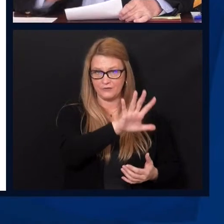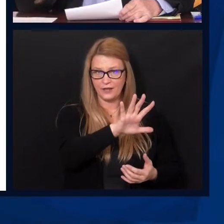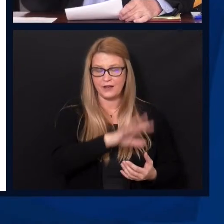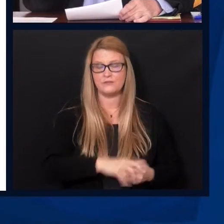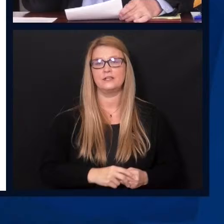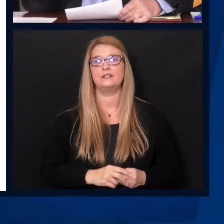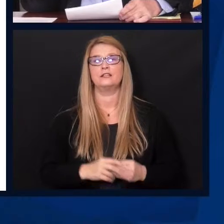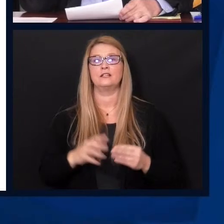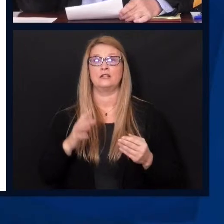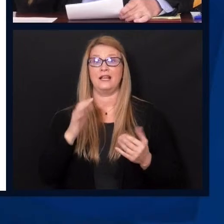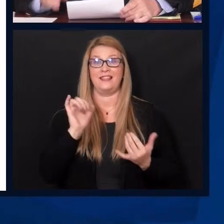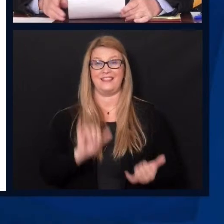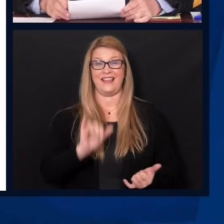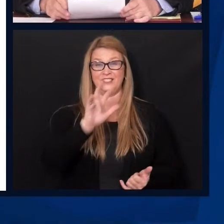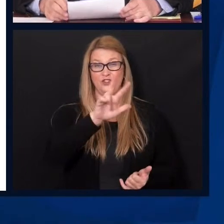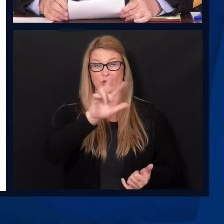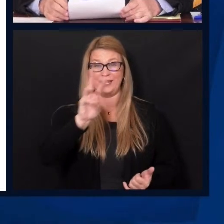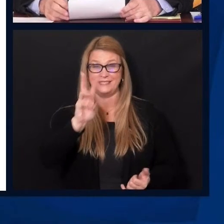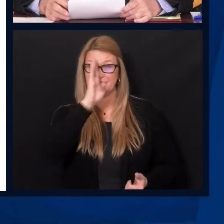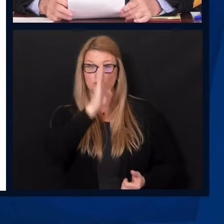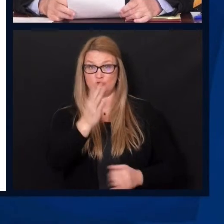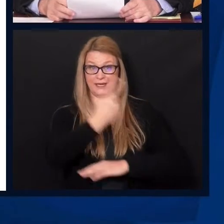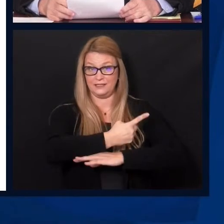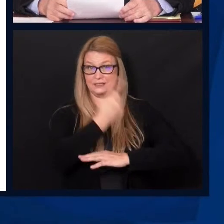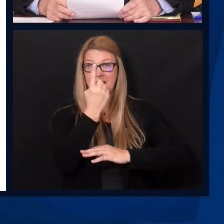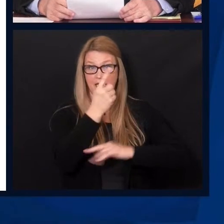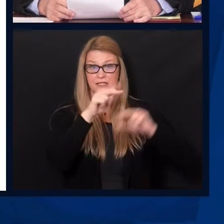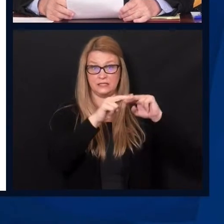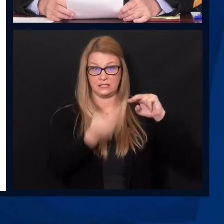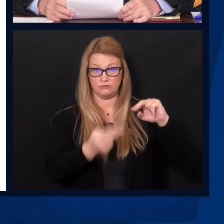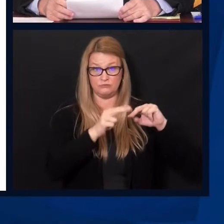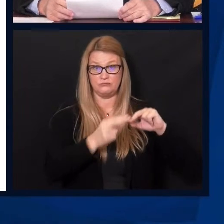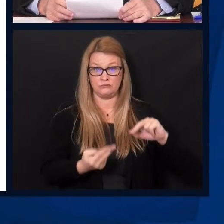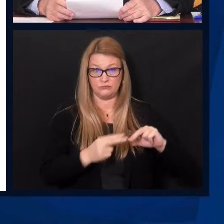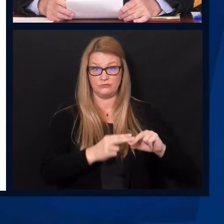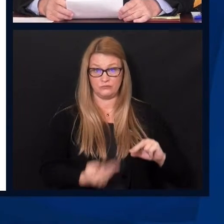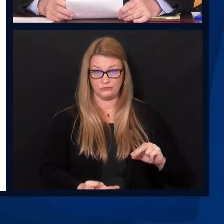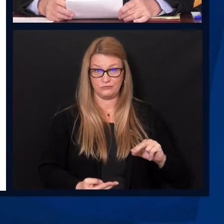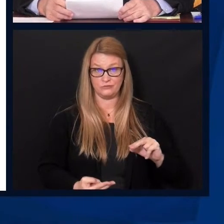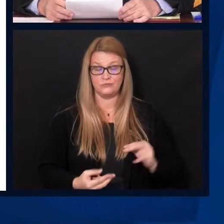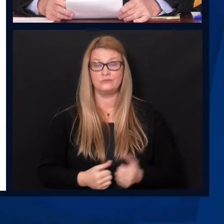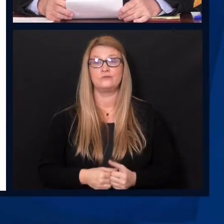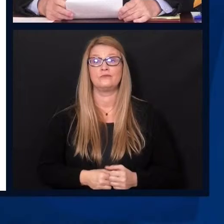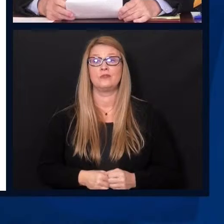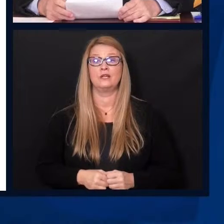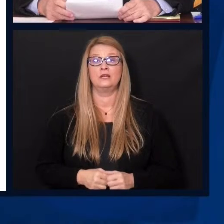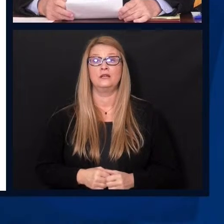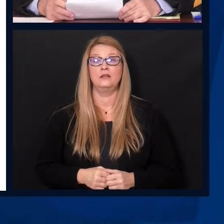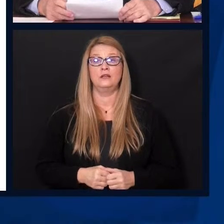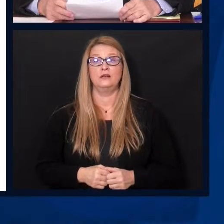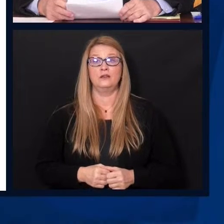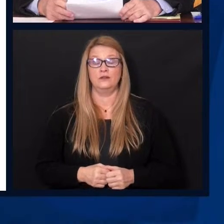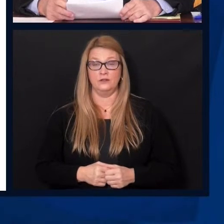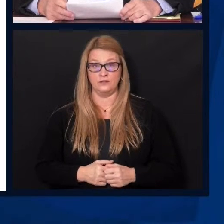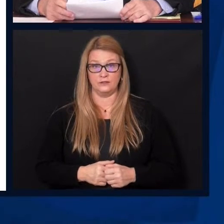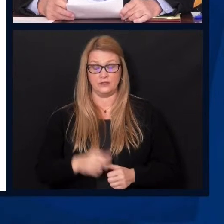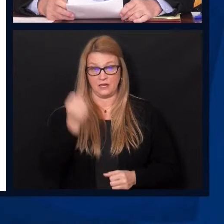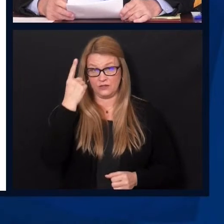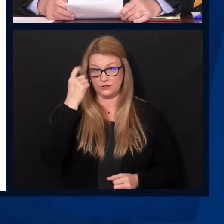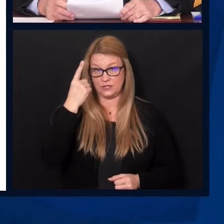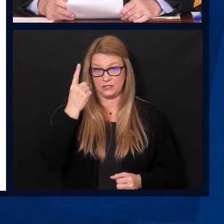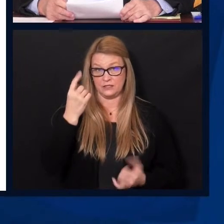8,795. That's 36 straight days that we have dropped. We have, and I get